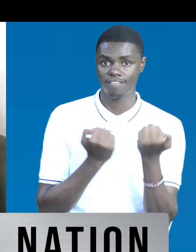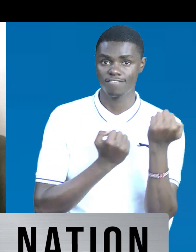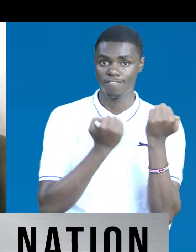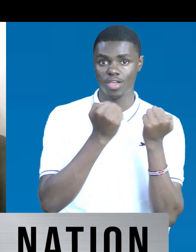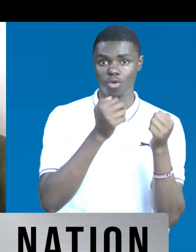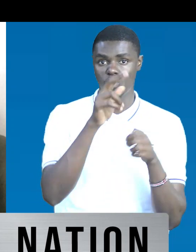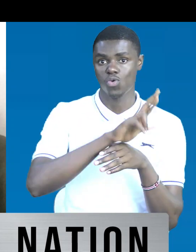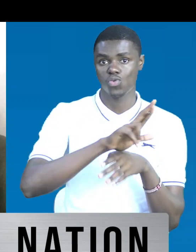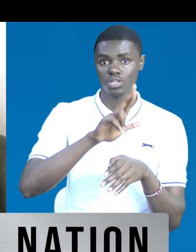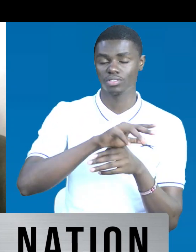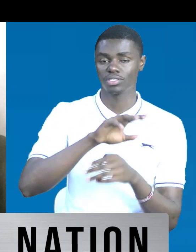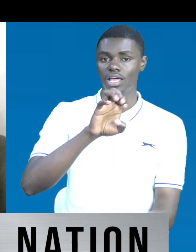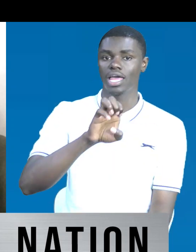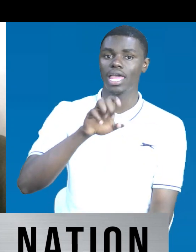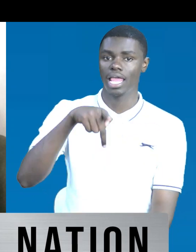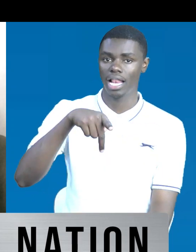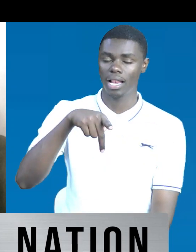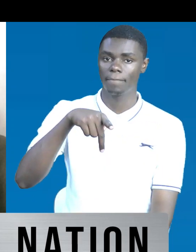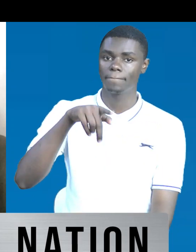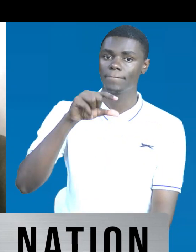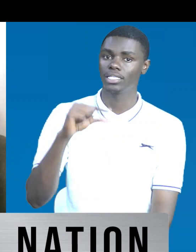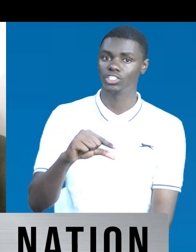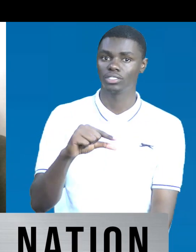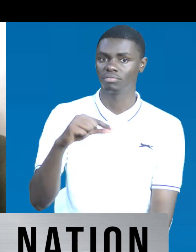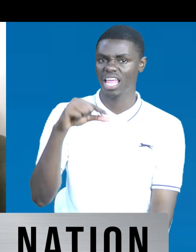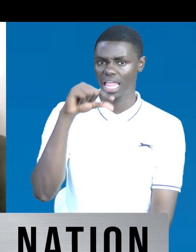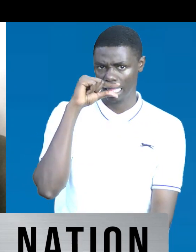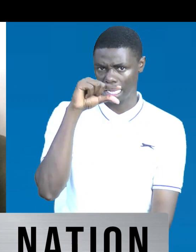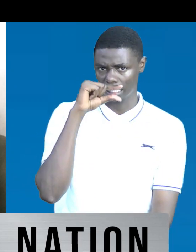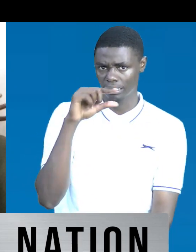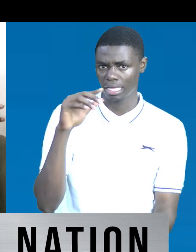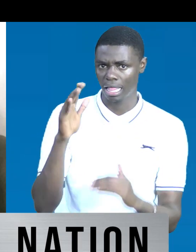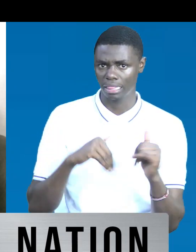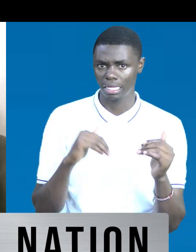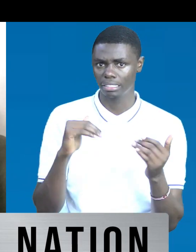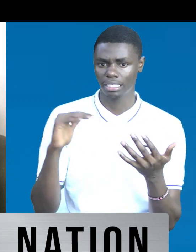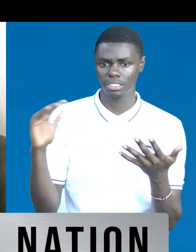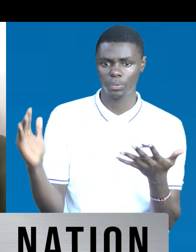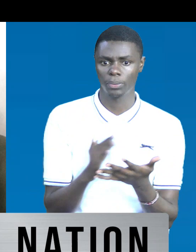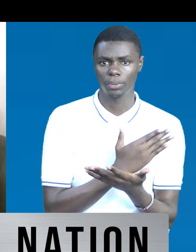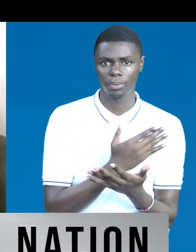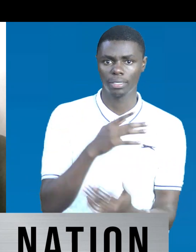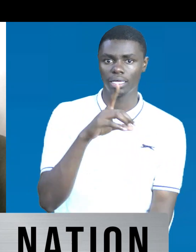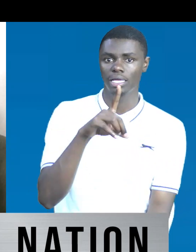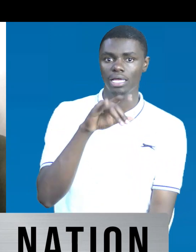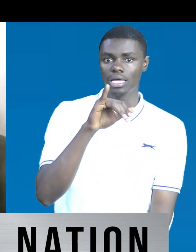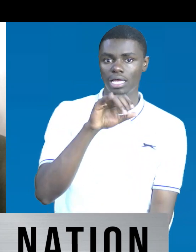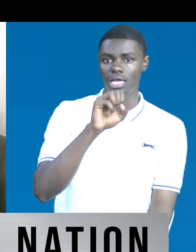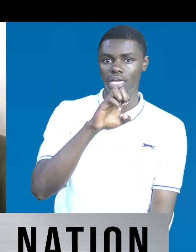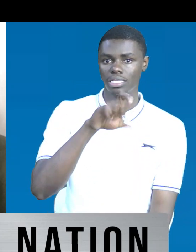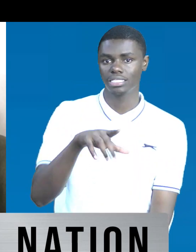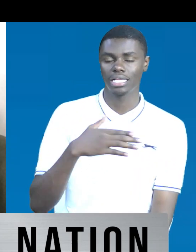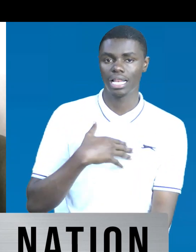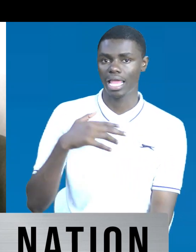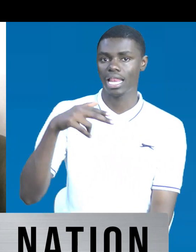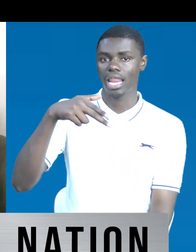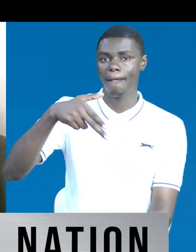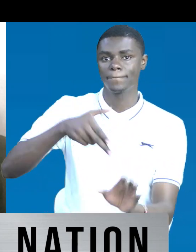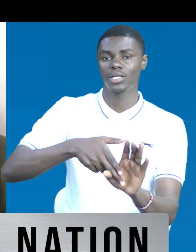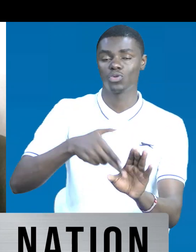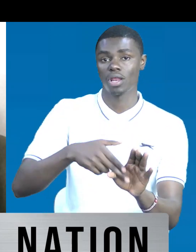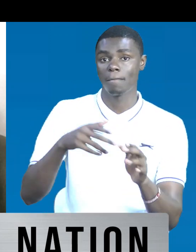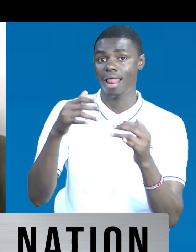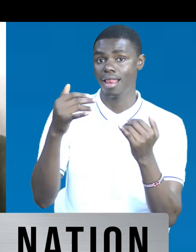that are using LPG, liquid petroleum gas. Right. Instead of just phasing out the diesel and petroleum, now they are much more